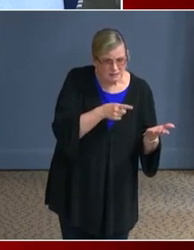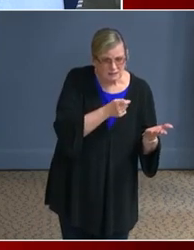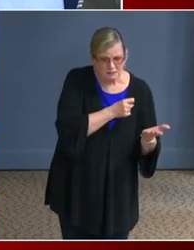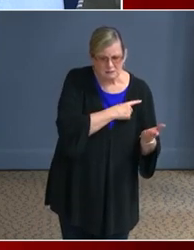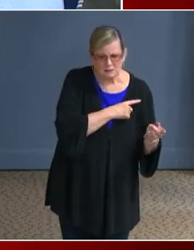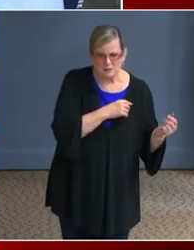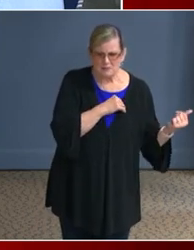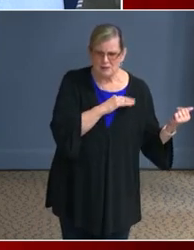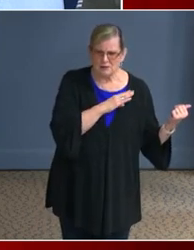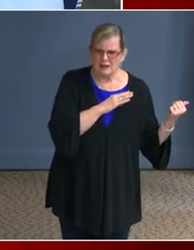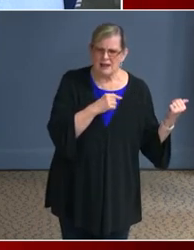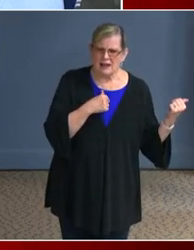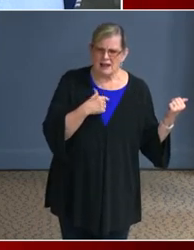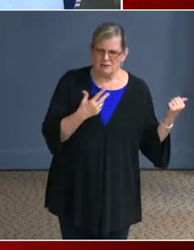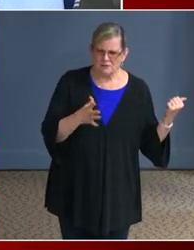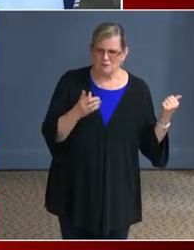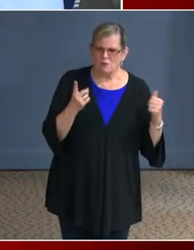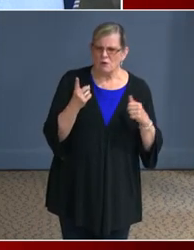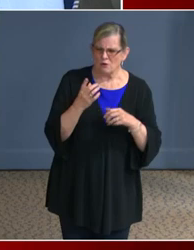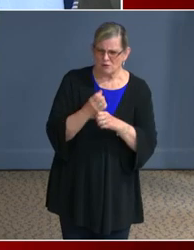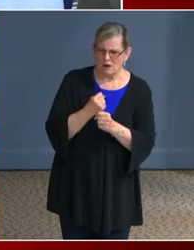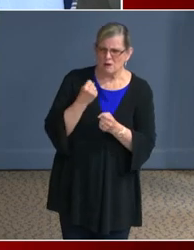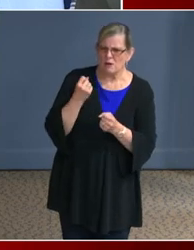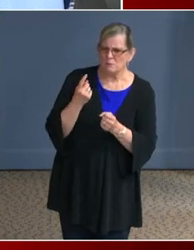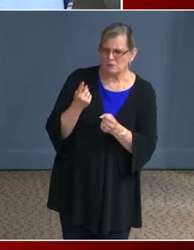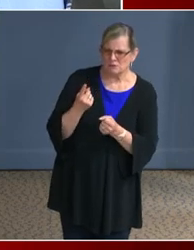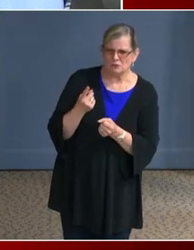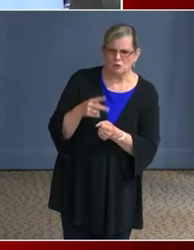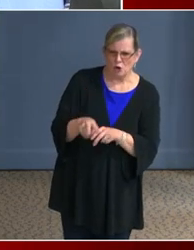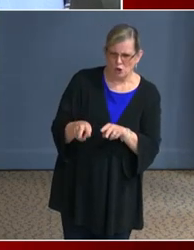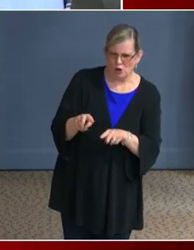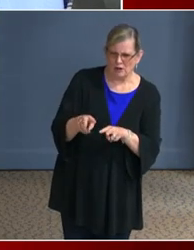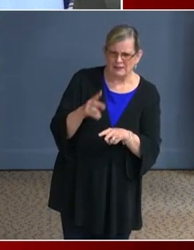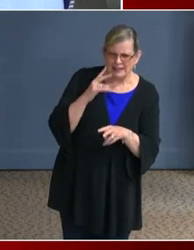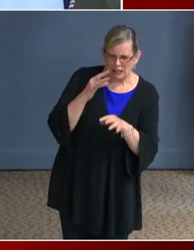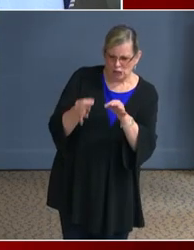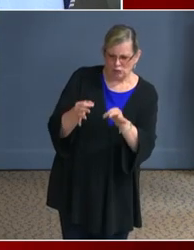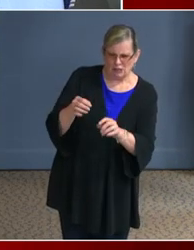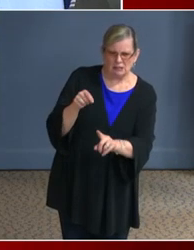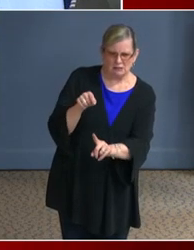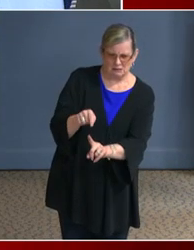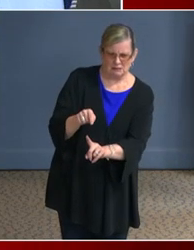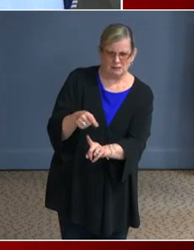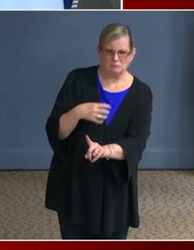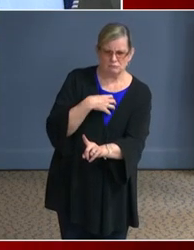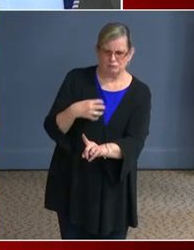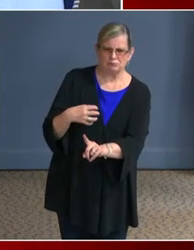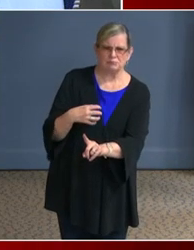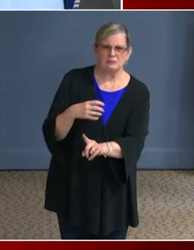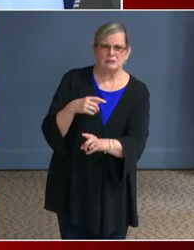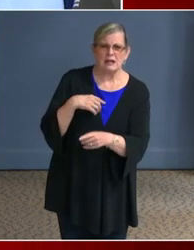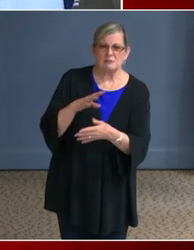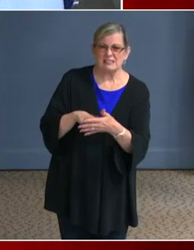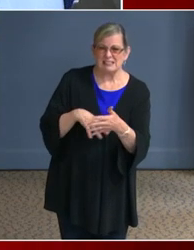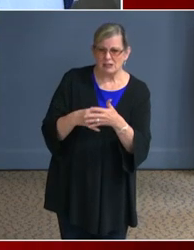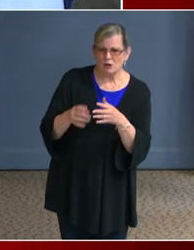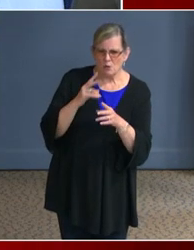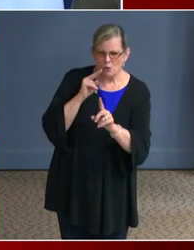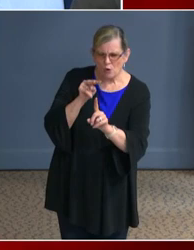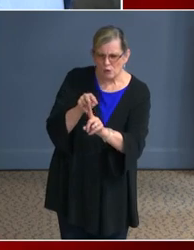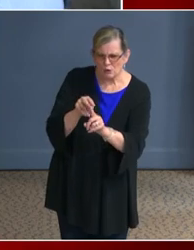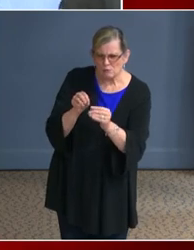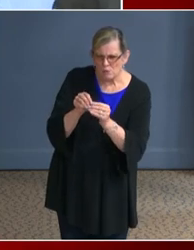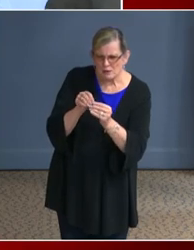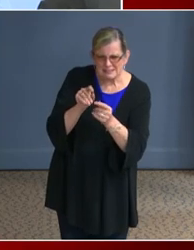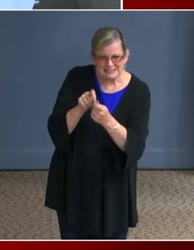got a chance to look a little bit at that hearing, and I'm going to schedule some time so I can look at the